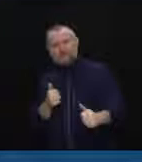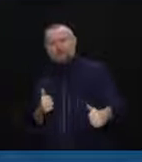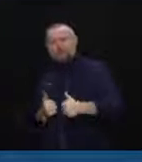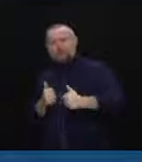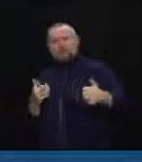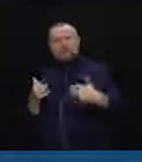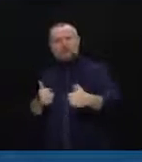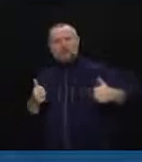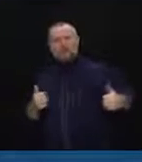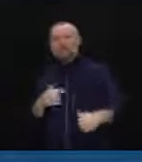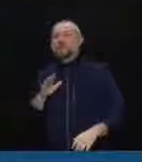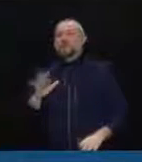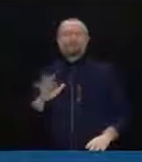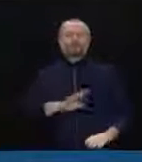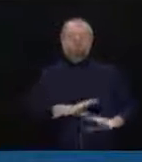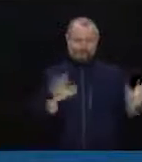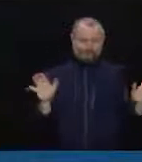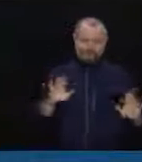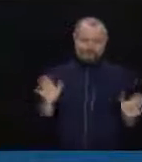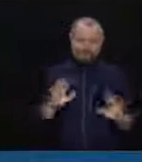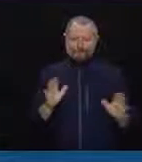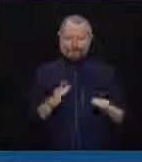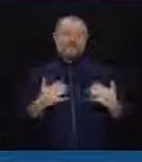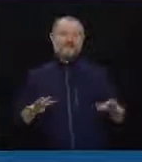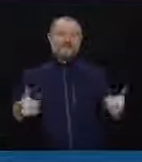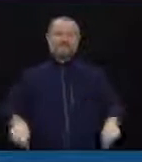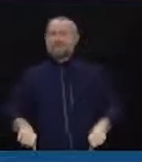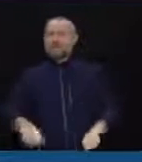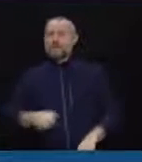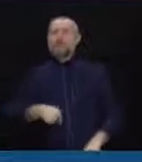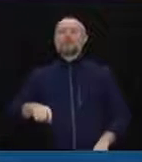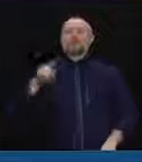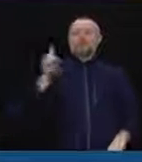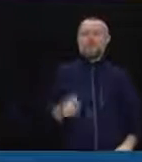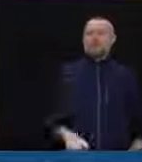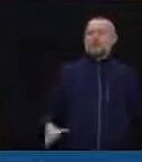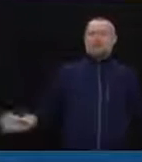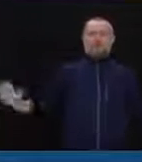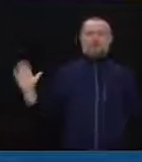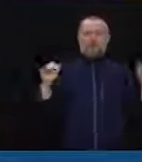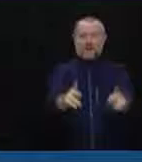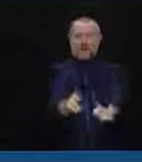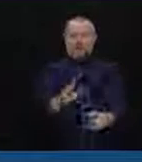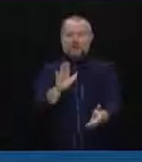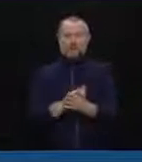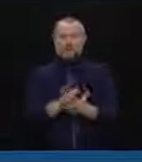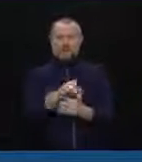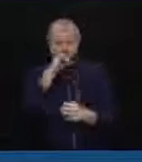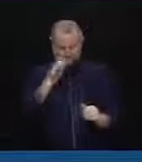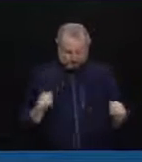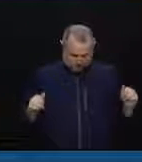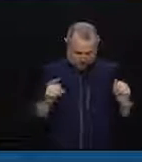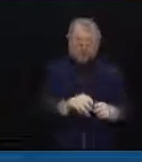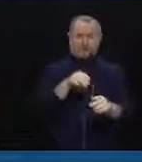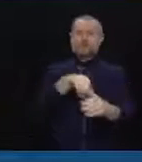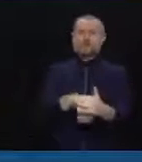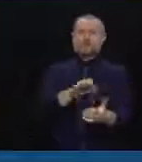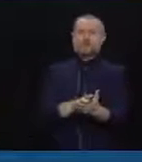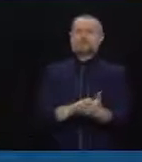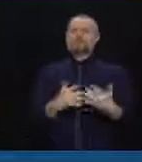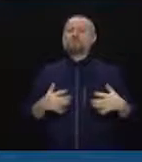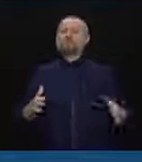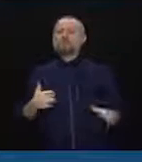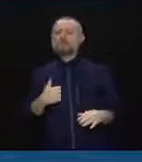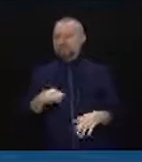I said, no. We have to get our children back in schools. We went through that experiment. It served a